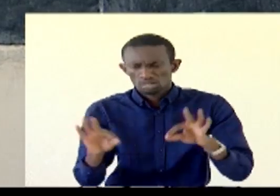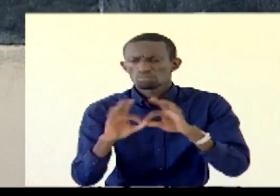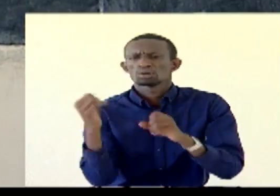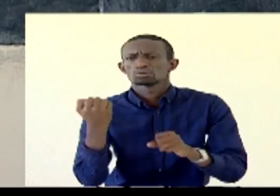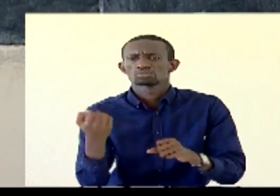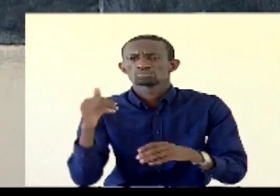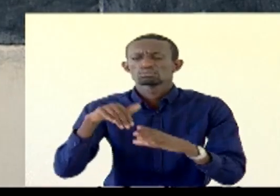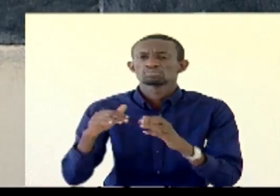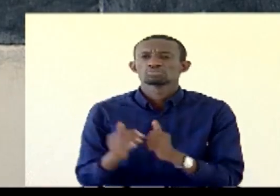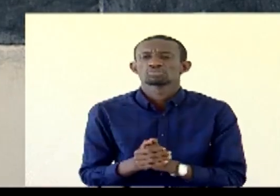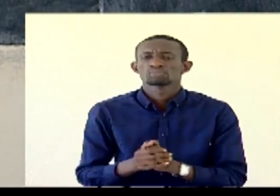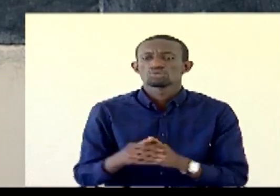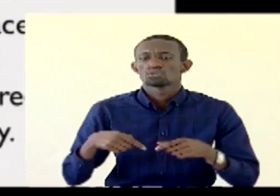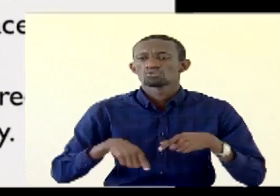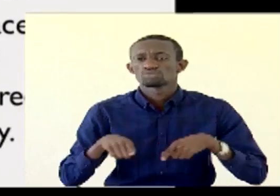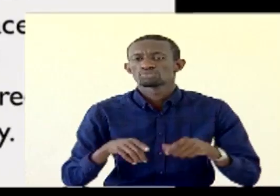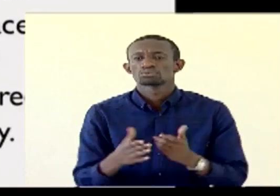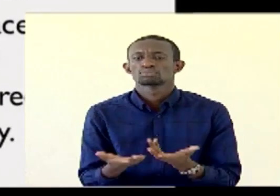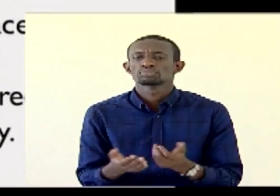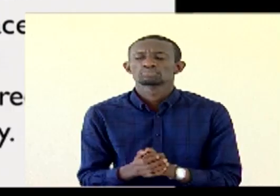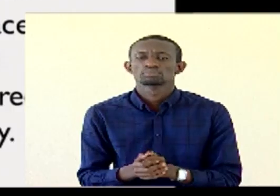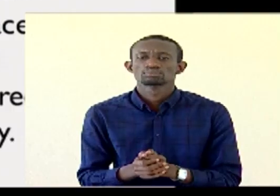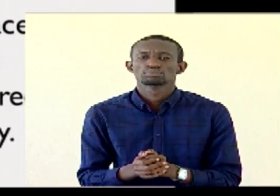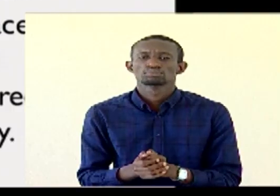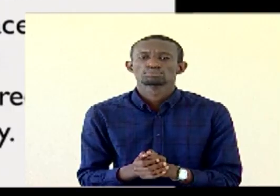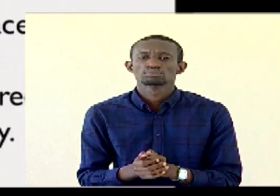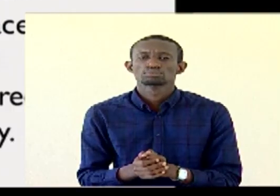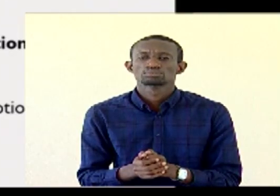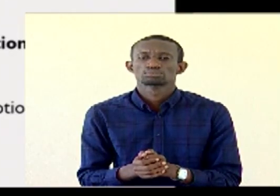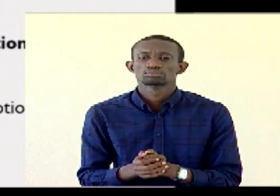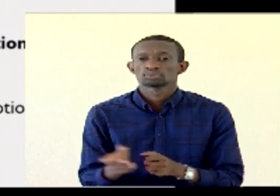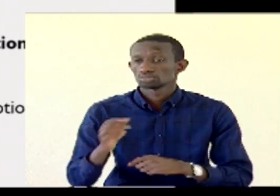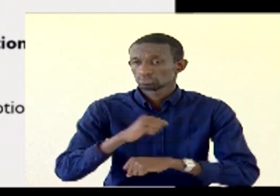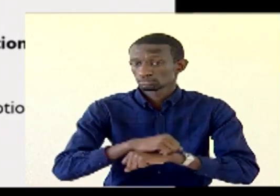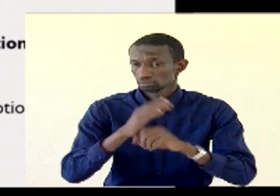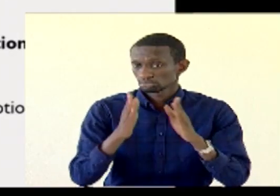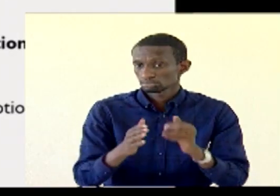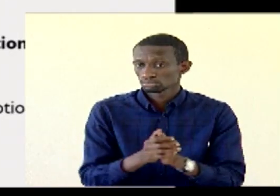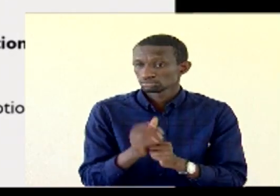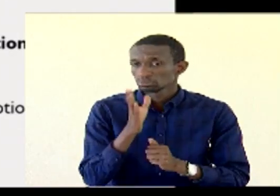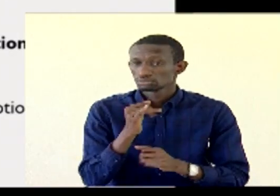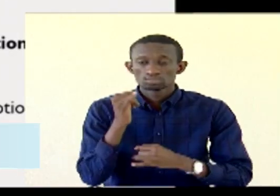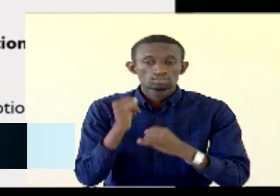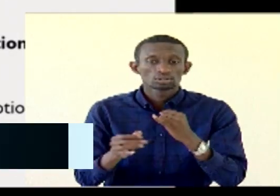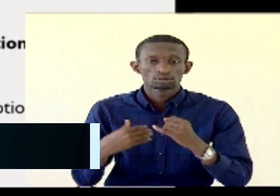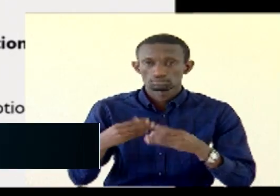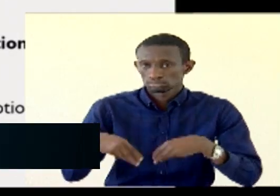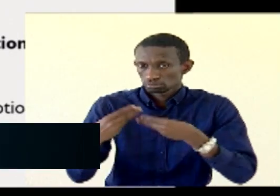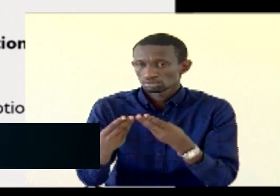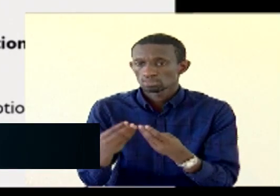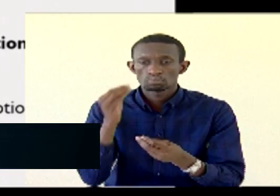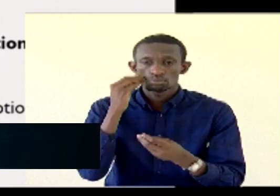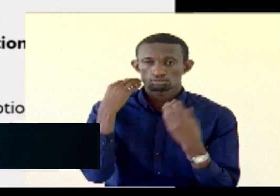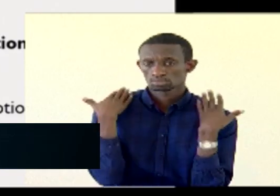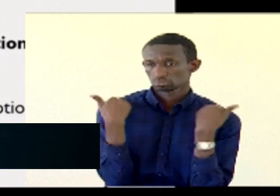in ultrafiltration and also selective reabsorption? So students, let me just leave you with a home assignment